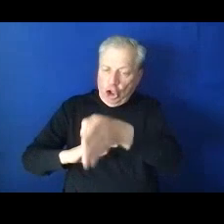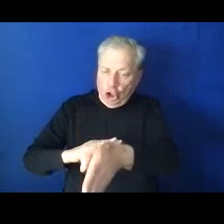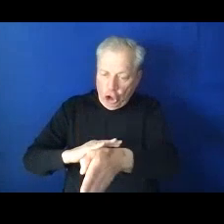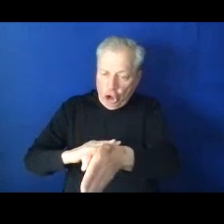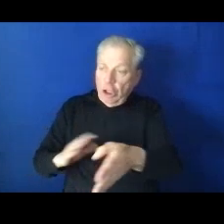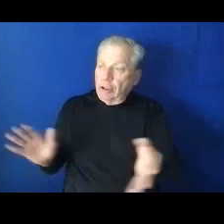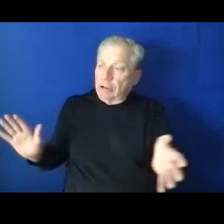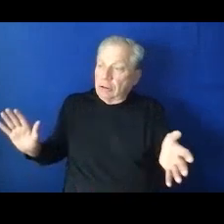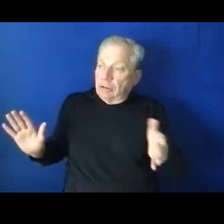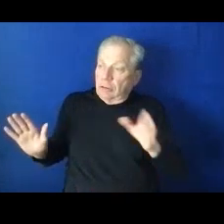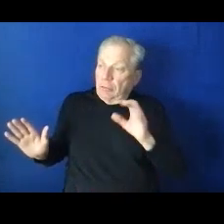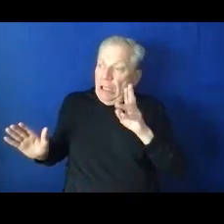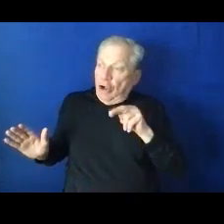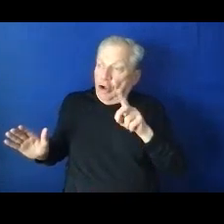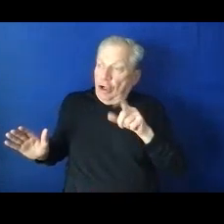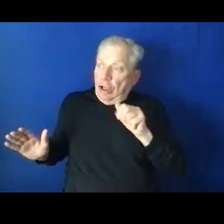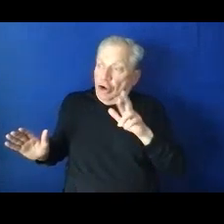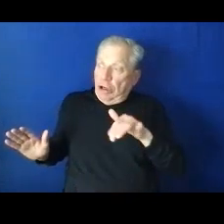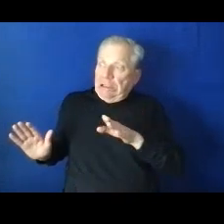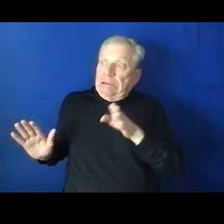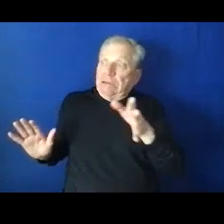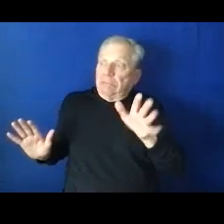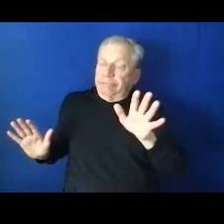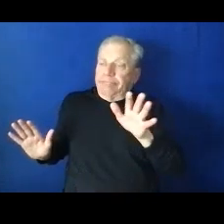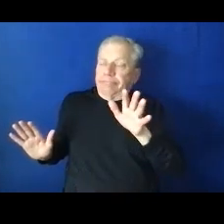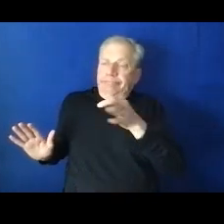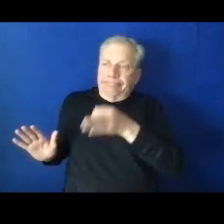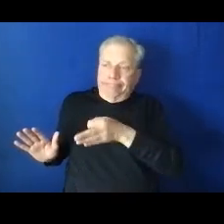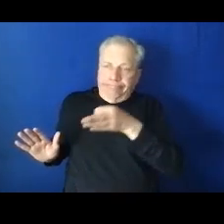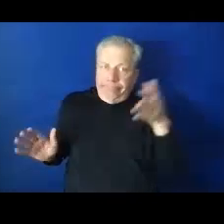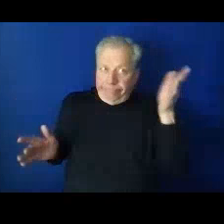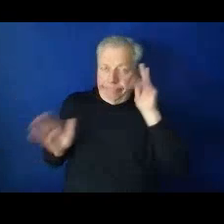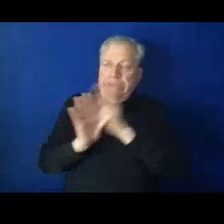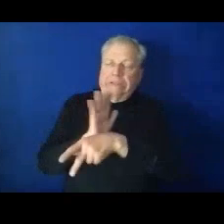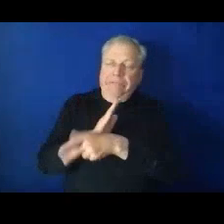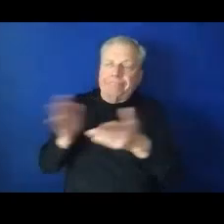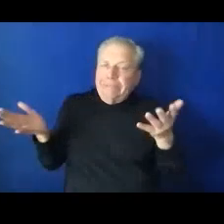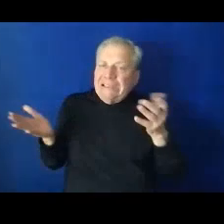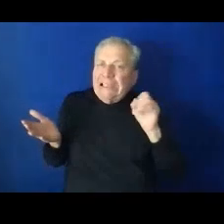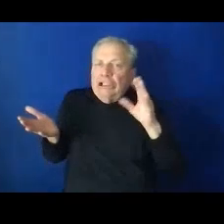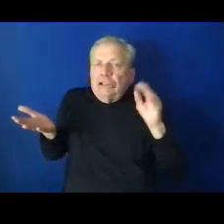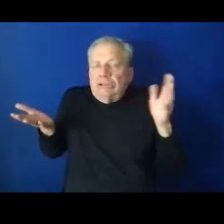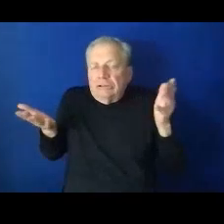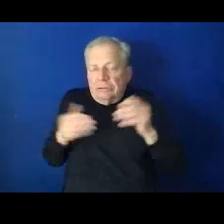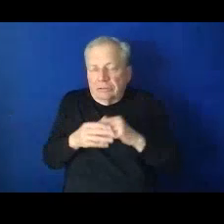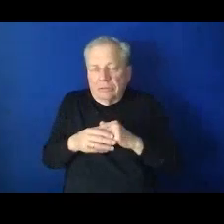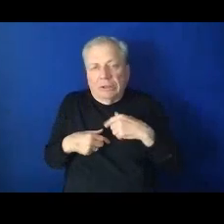harvest, but I don't envision us ever hazing to keep them inside of the park.